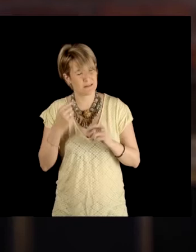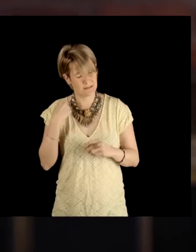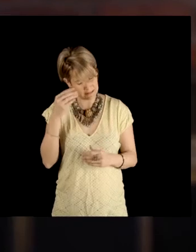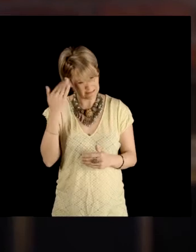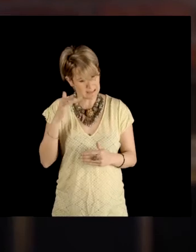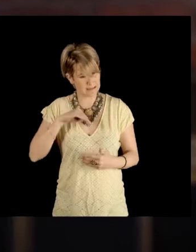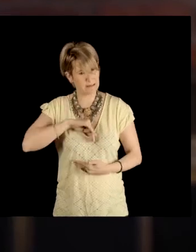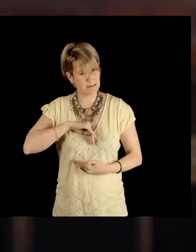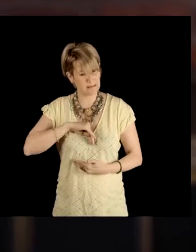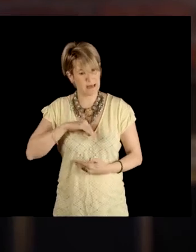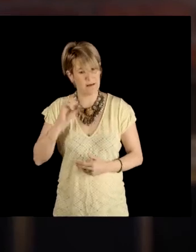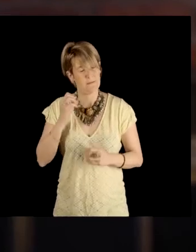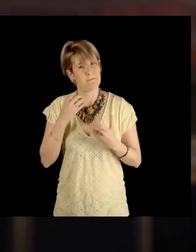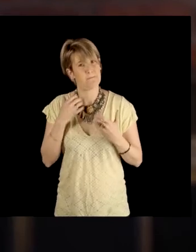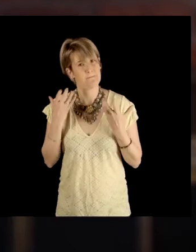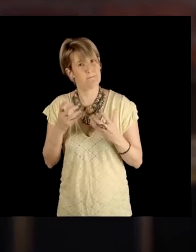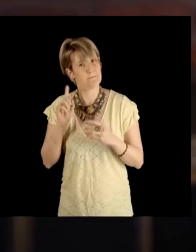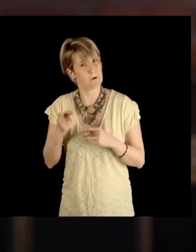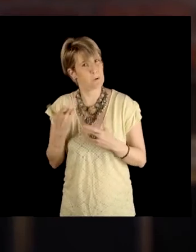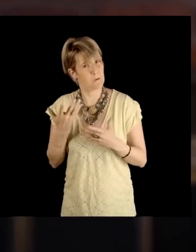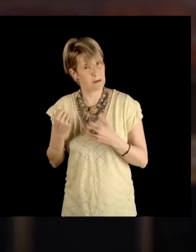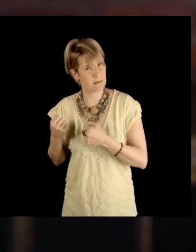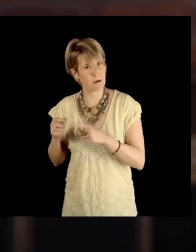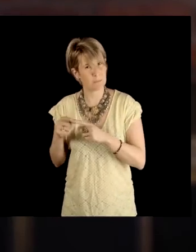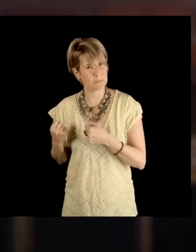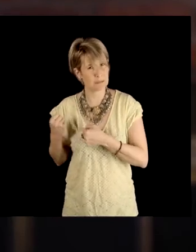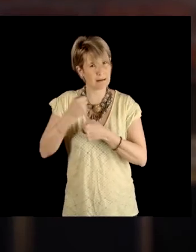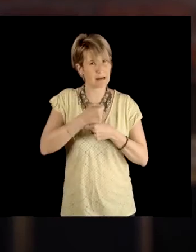our daily activities